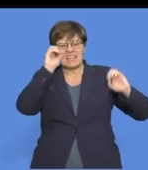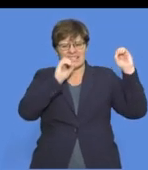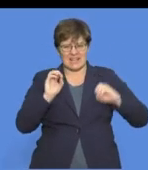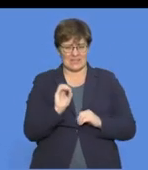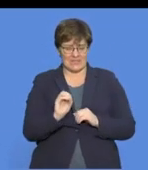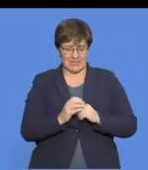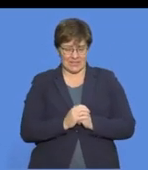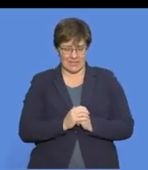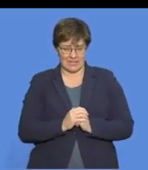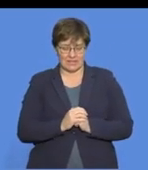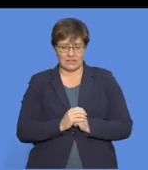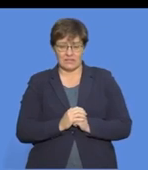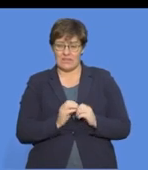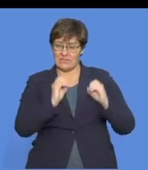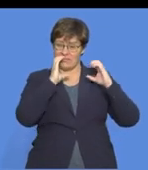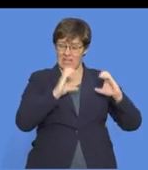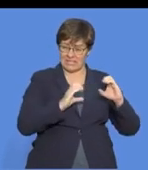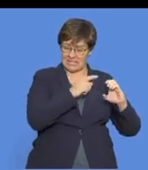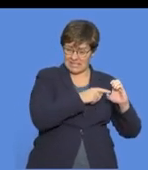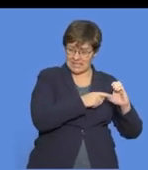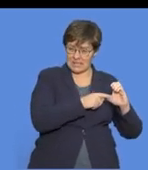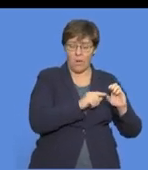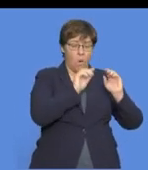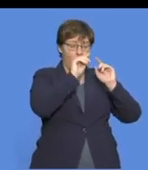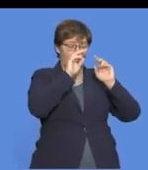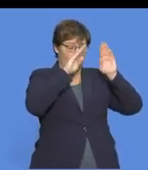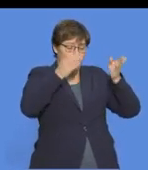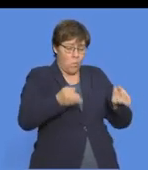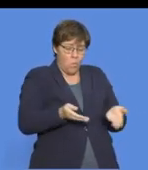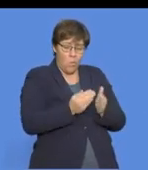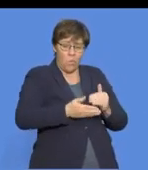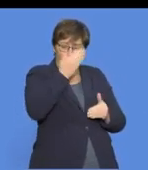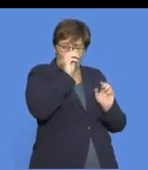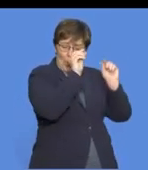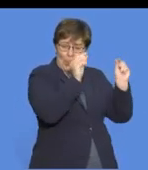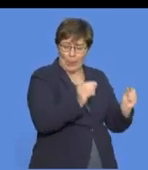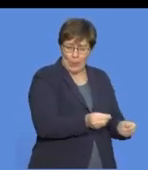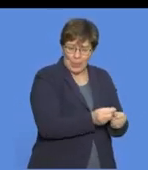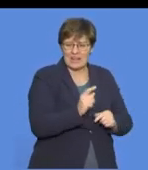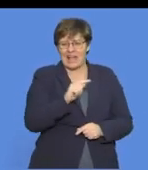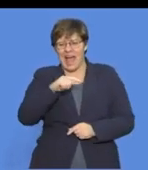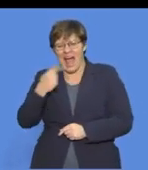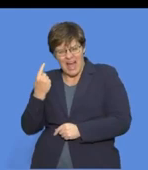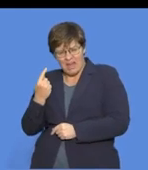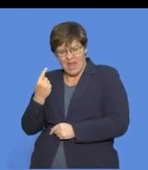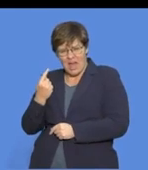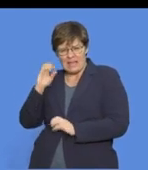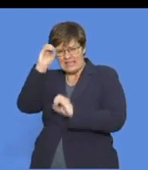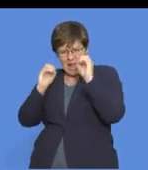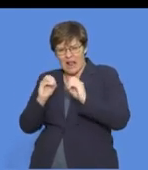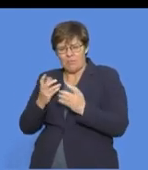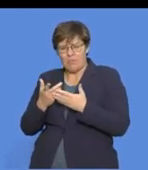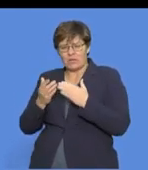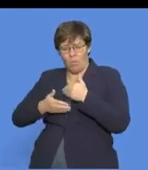see big cells with thin walls. We can see other cells with thick walls, and these